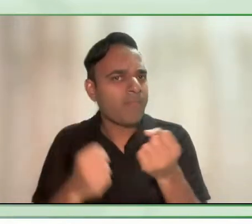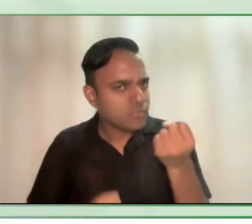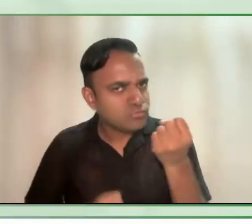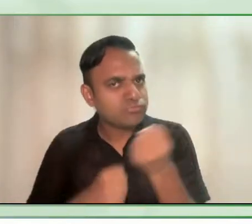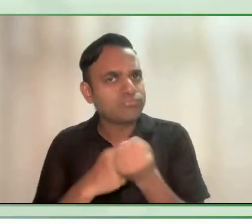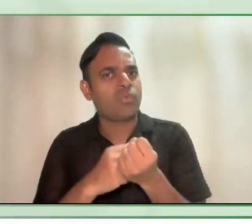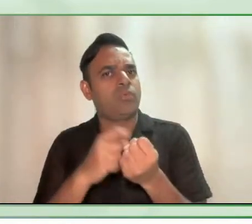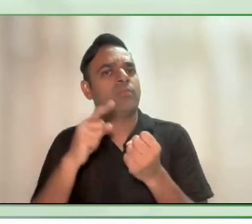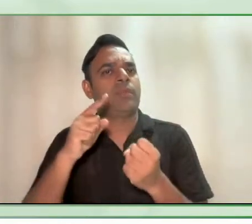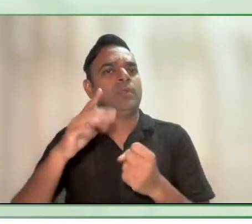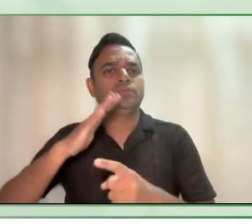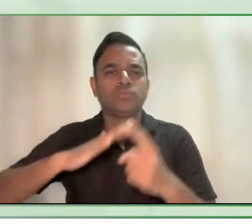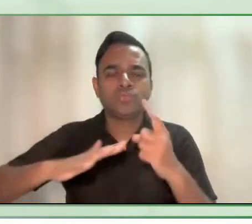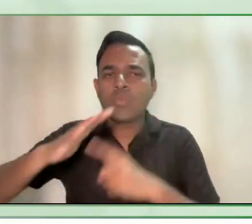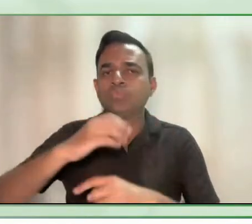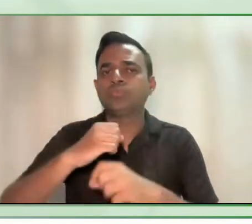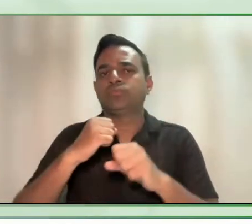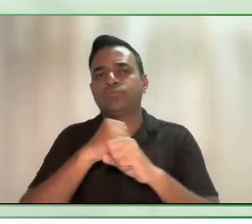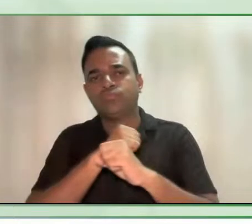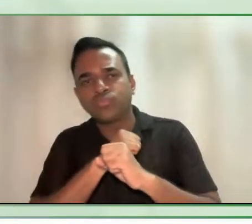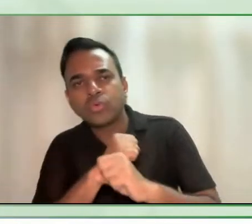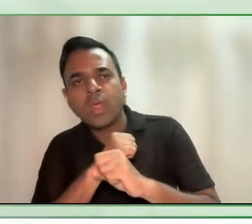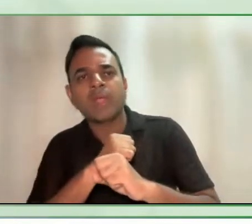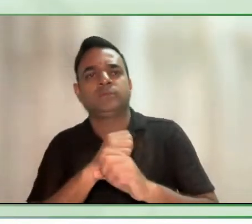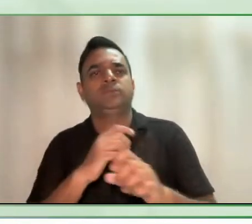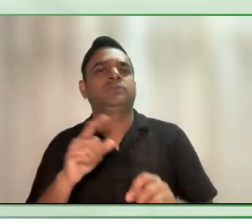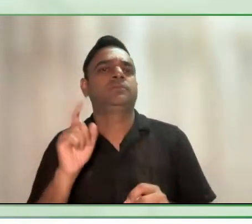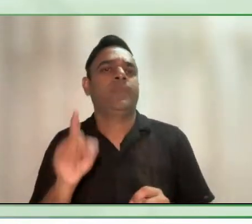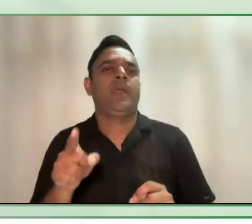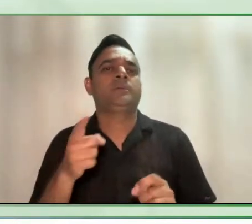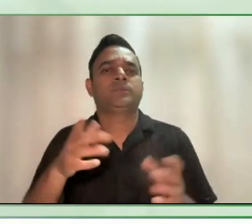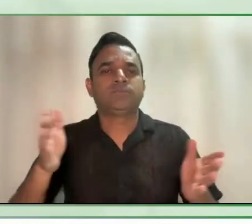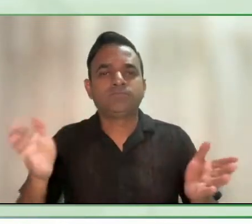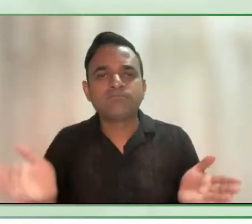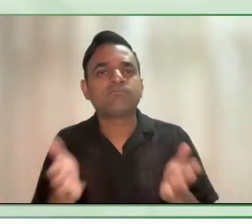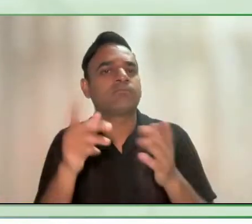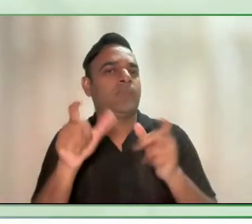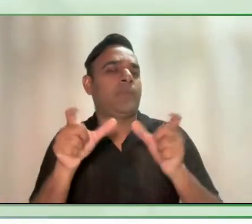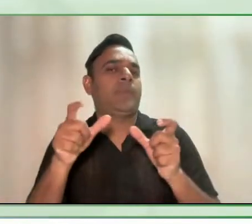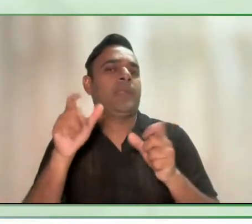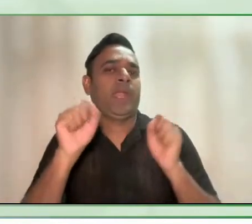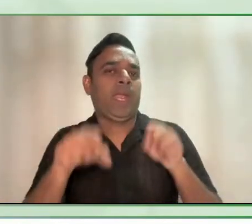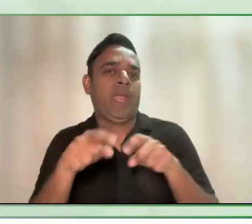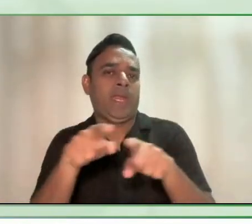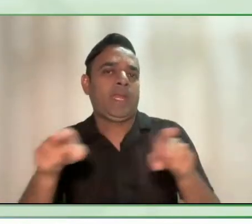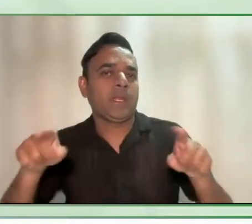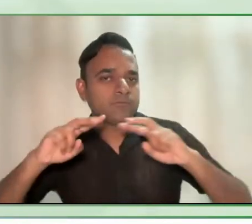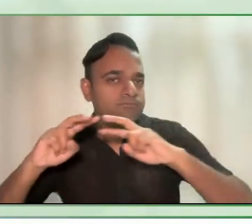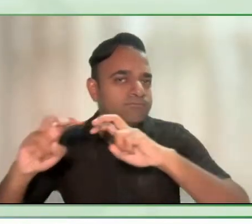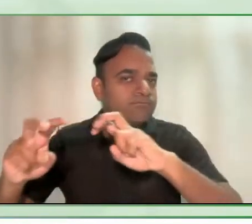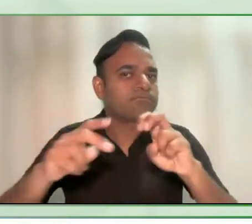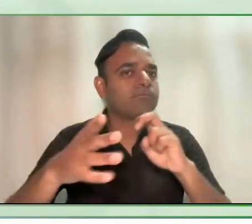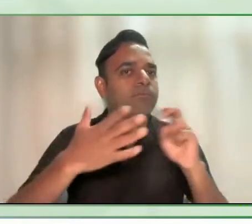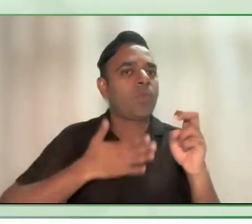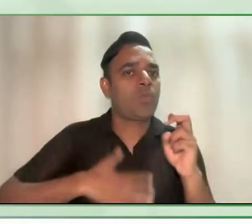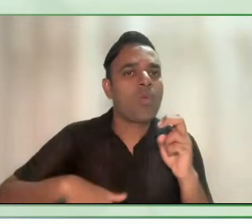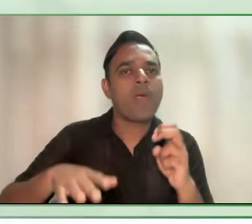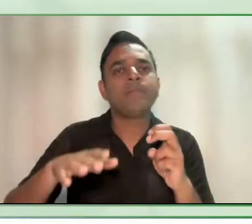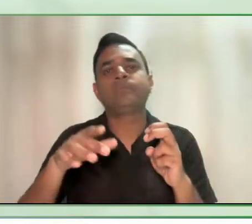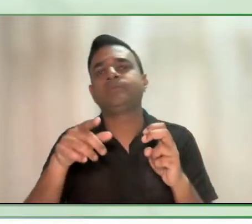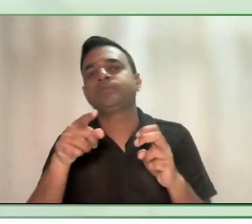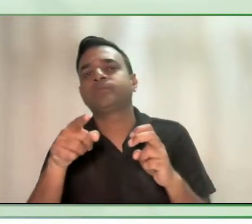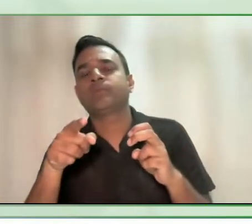Department, could make progress and some change on these problems you